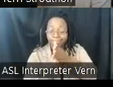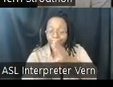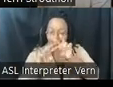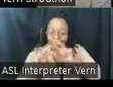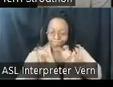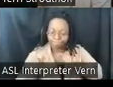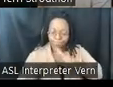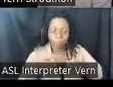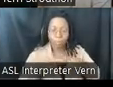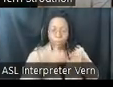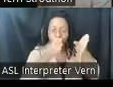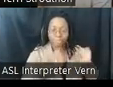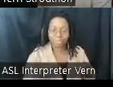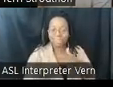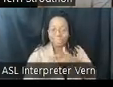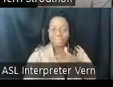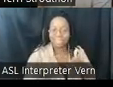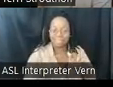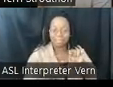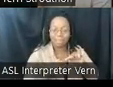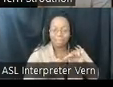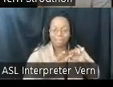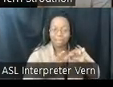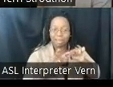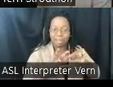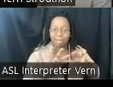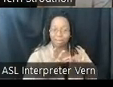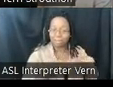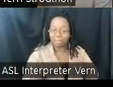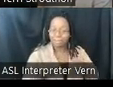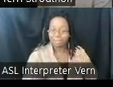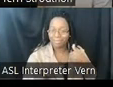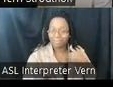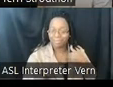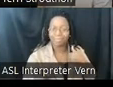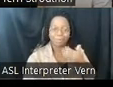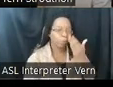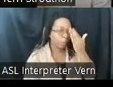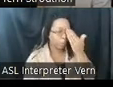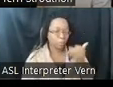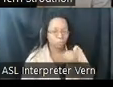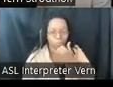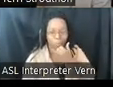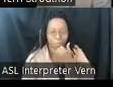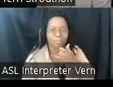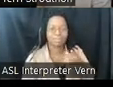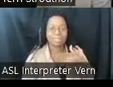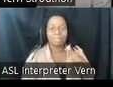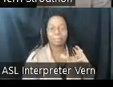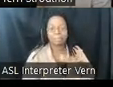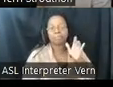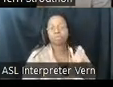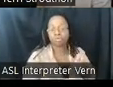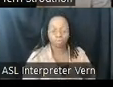show up violent, coercive, controlling, abusive, using those behaviors, we've said that we know what's wrong with them. They're perpetrators, they're